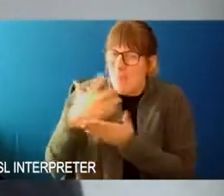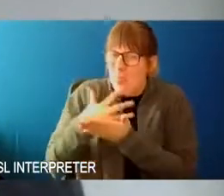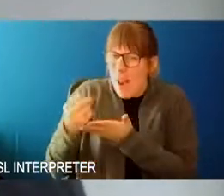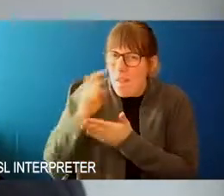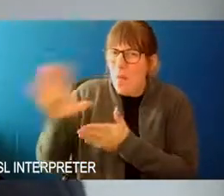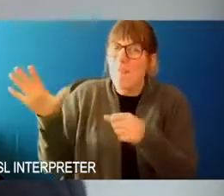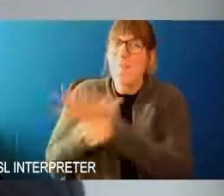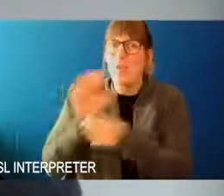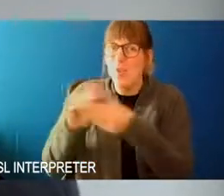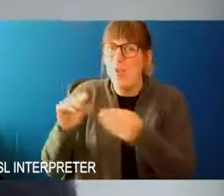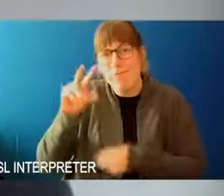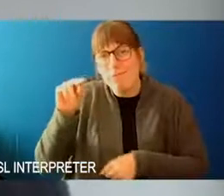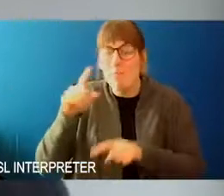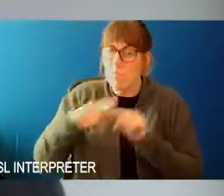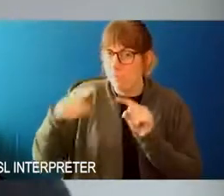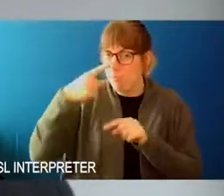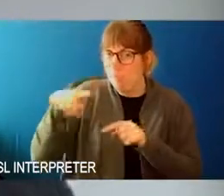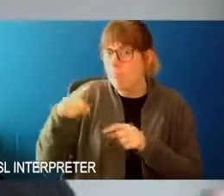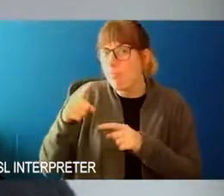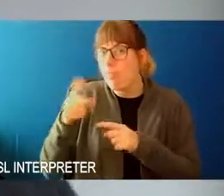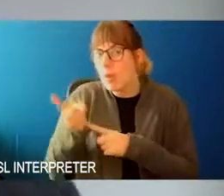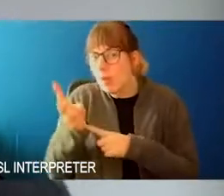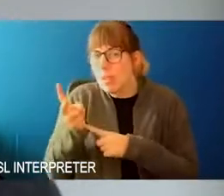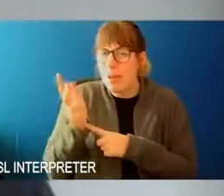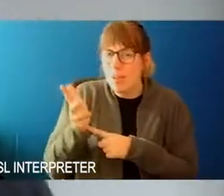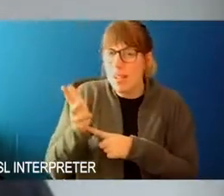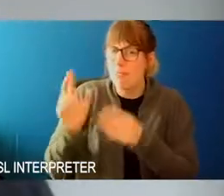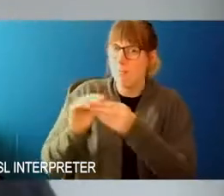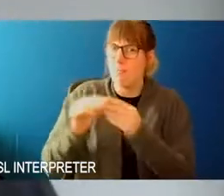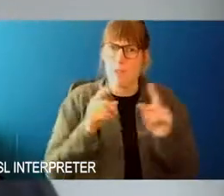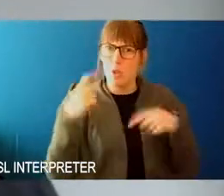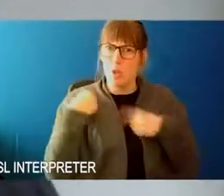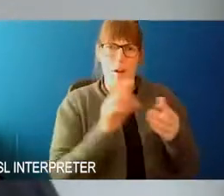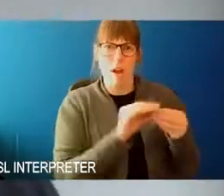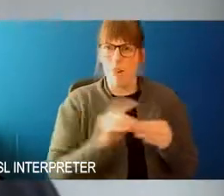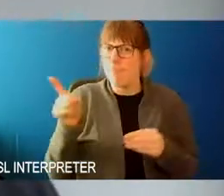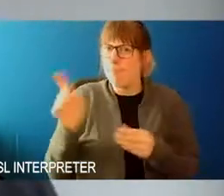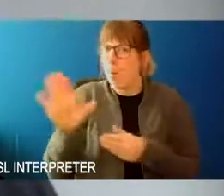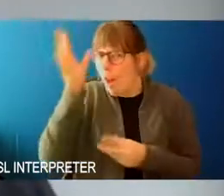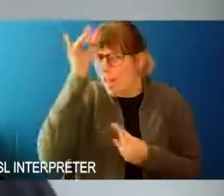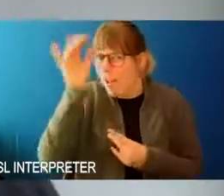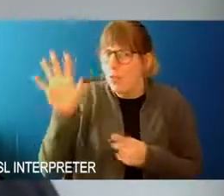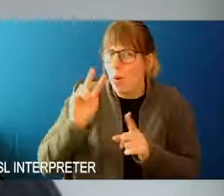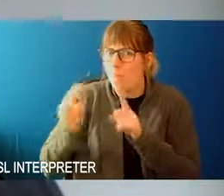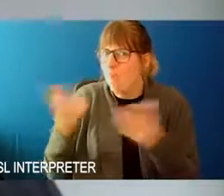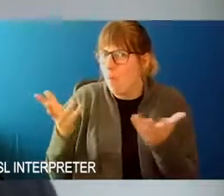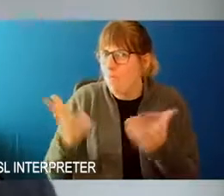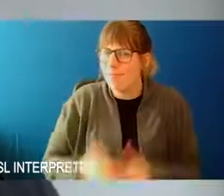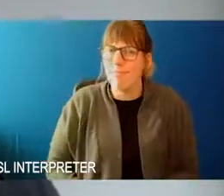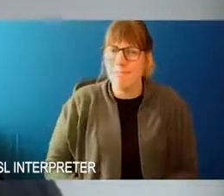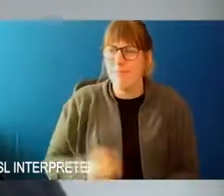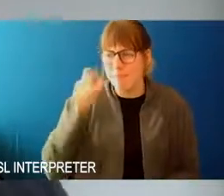of influence. And so while we don't have time to get into the full story, I wonder if you could just take 2 or 3 minutes and react to what you've heard